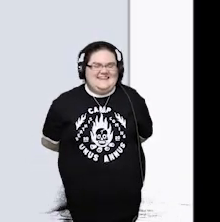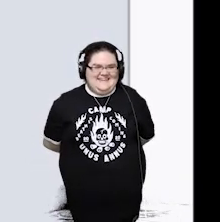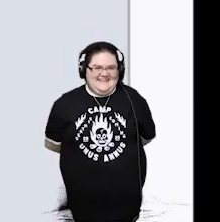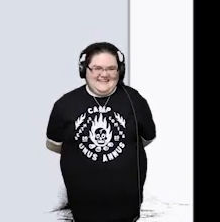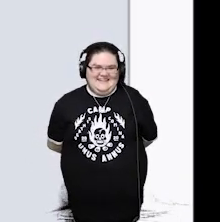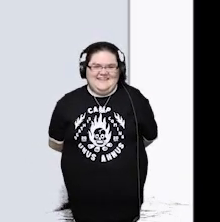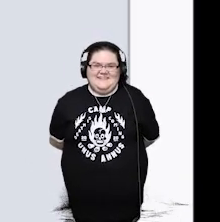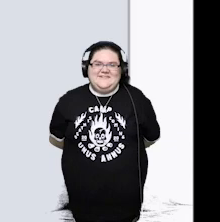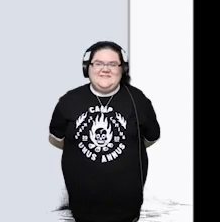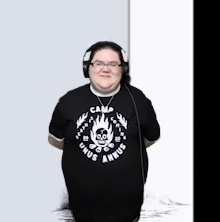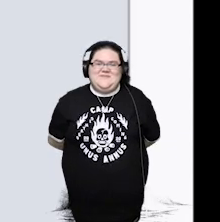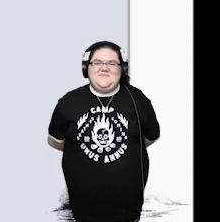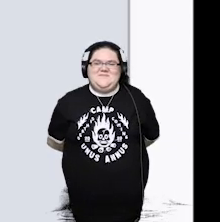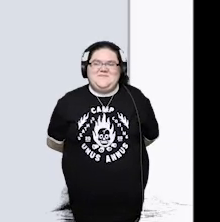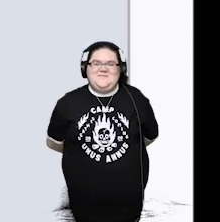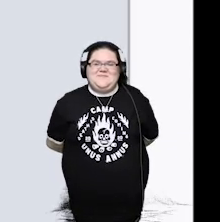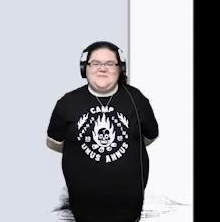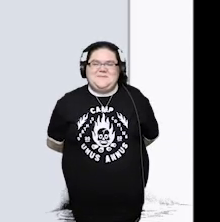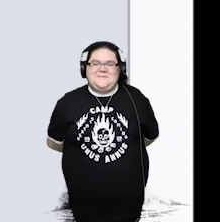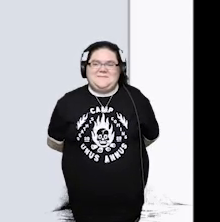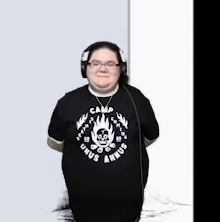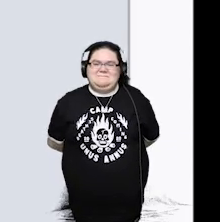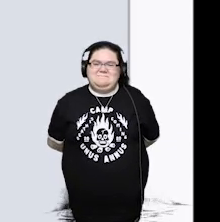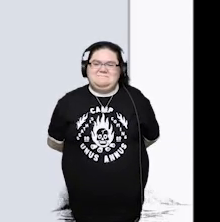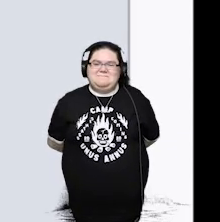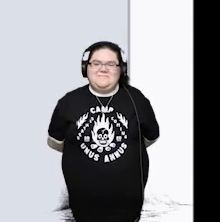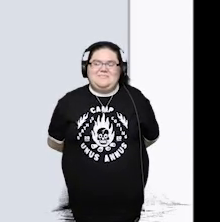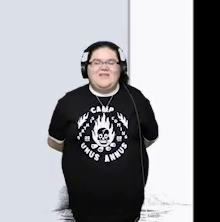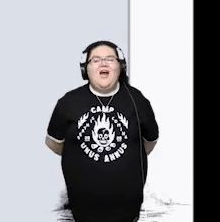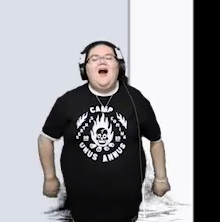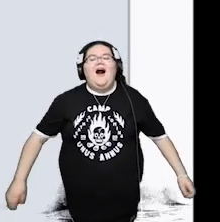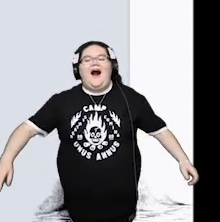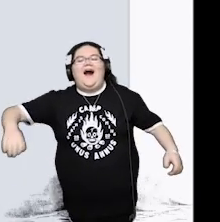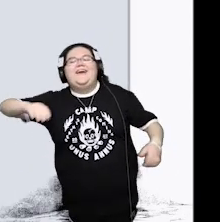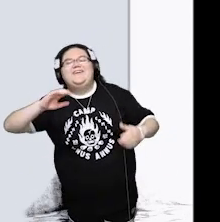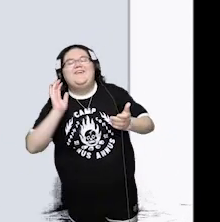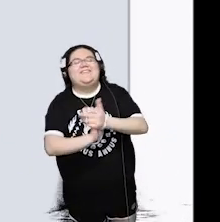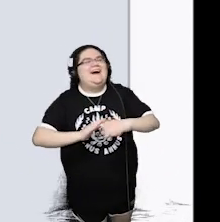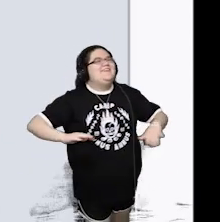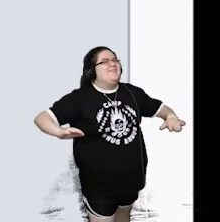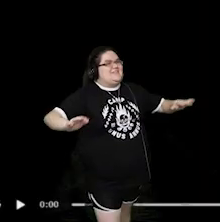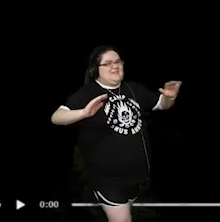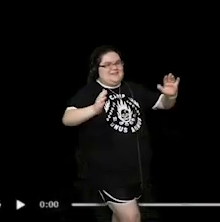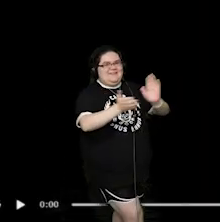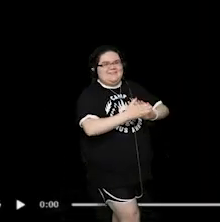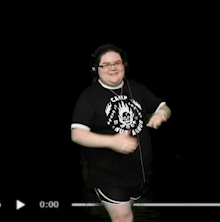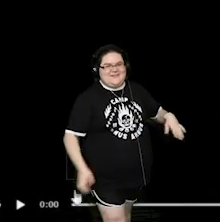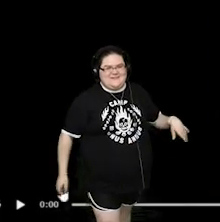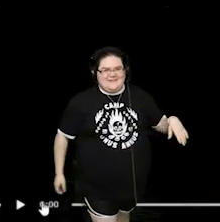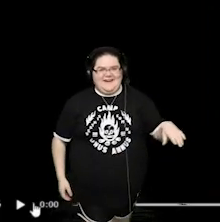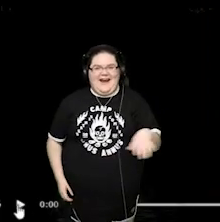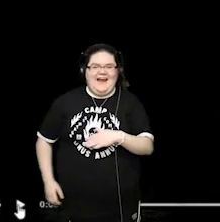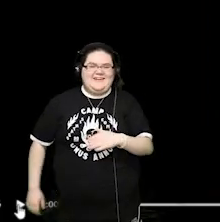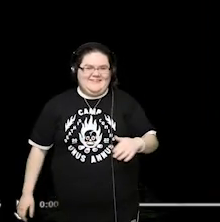Okay, here we go. These moves are unmatched. My last three brain cells in an online exam. Me, Harry, and JJ.